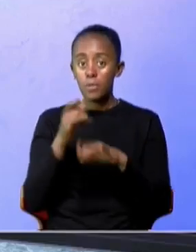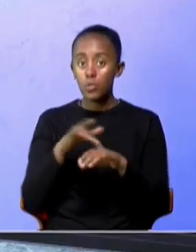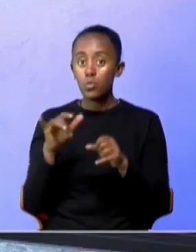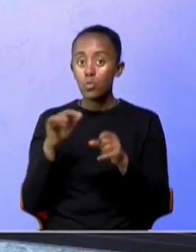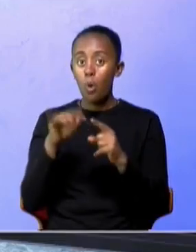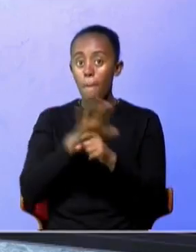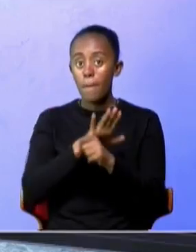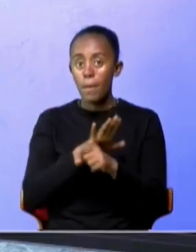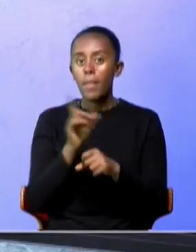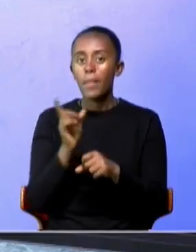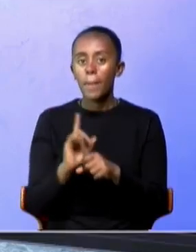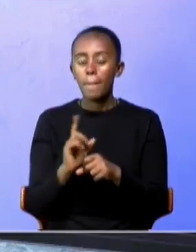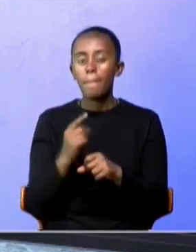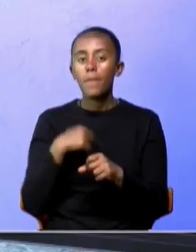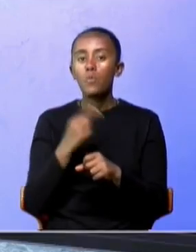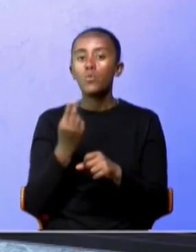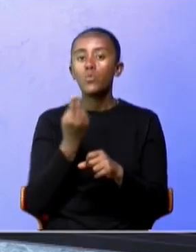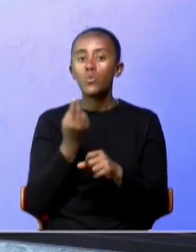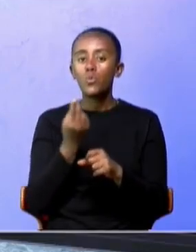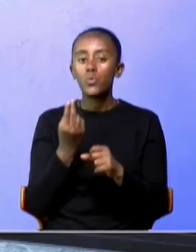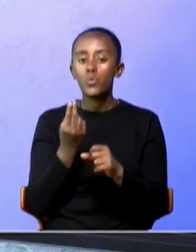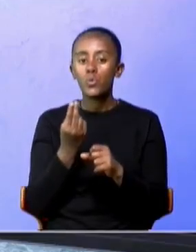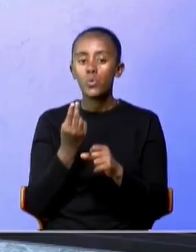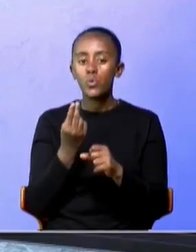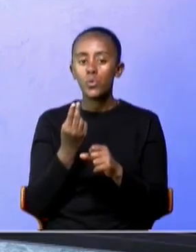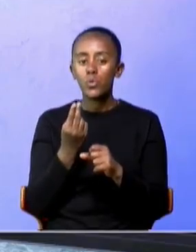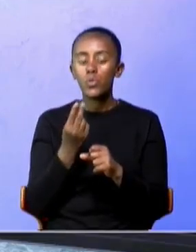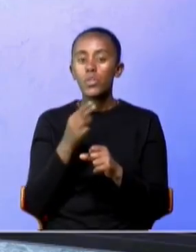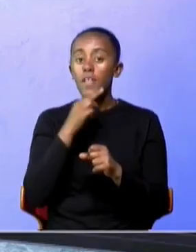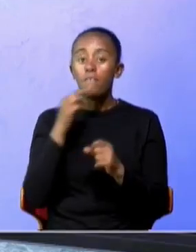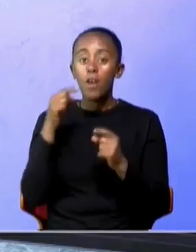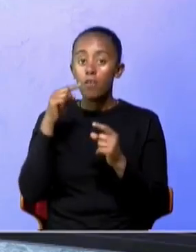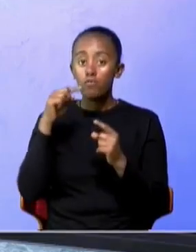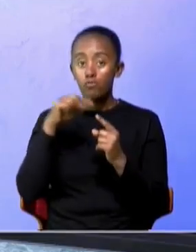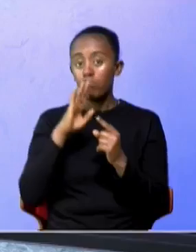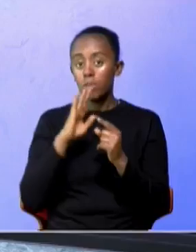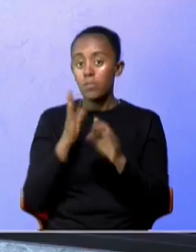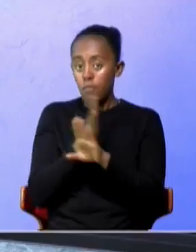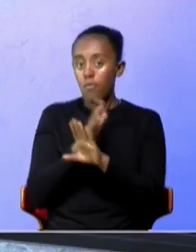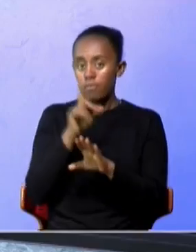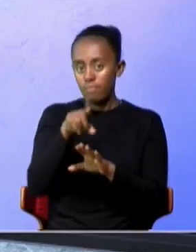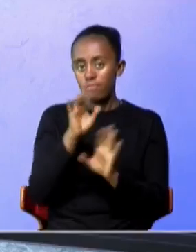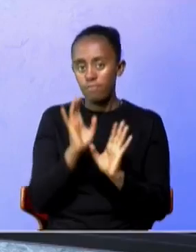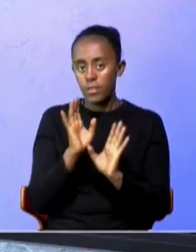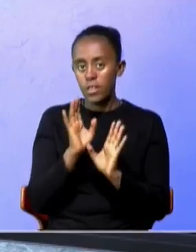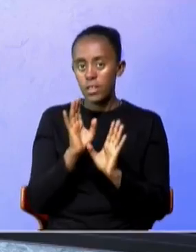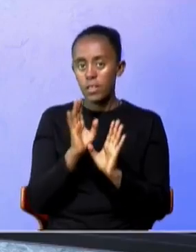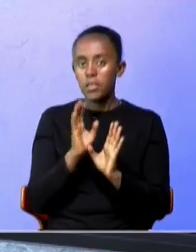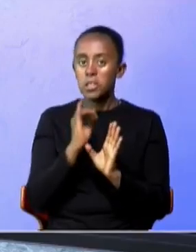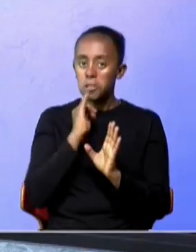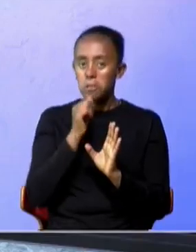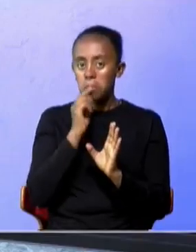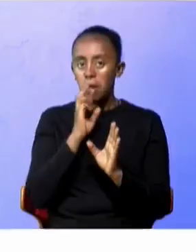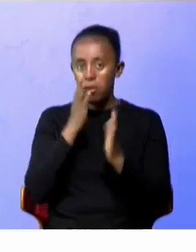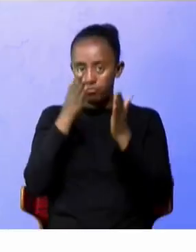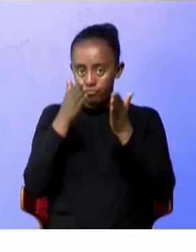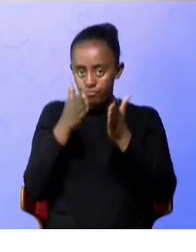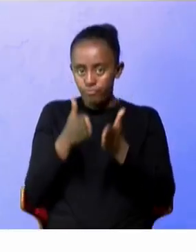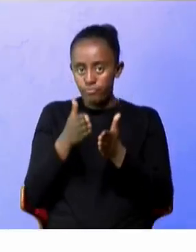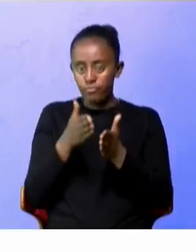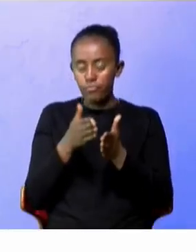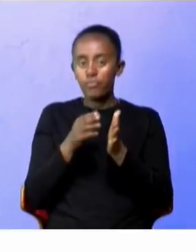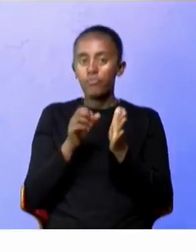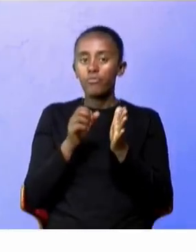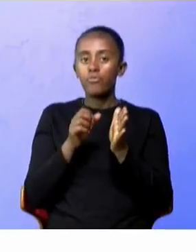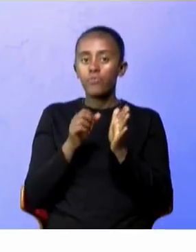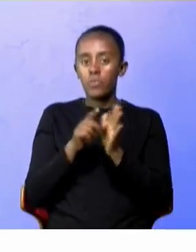complement, we usually have verb to be before them. A verb to be before them. For example,